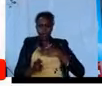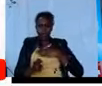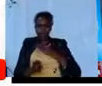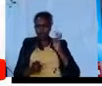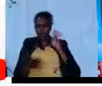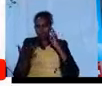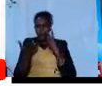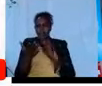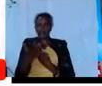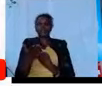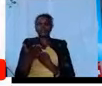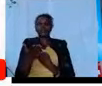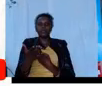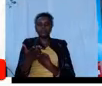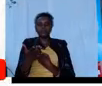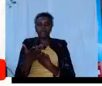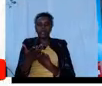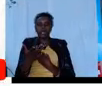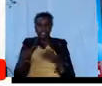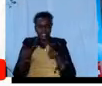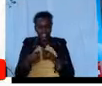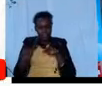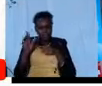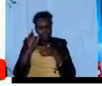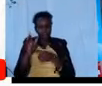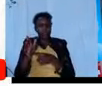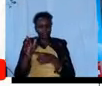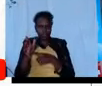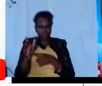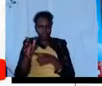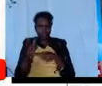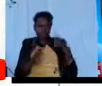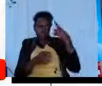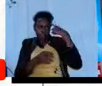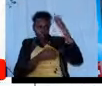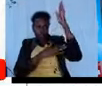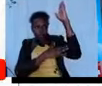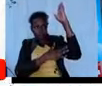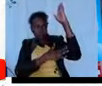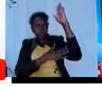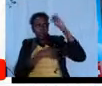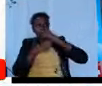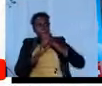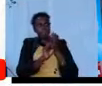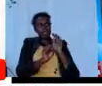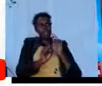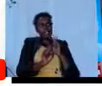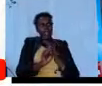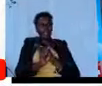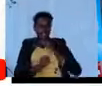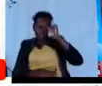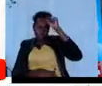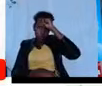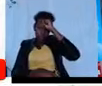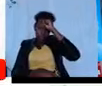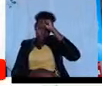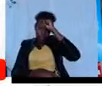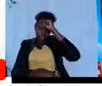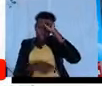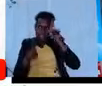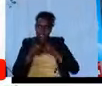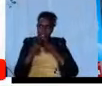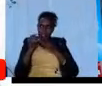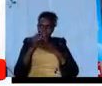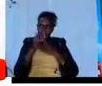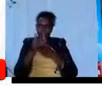will. And this disregard for God makes us foolish and does not